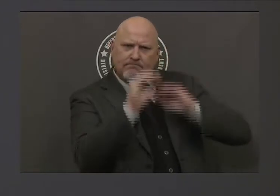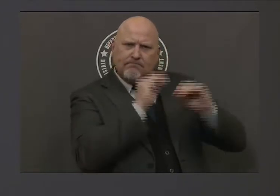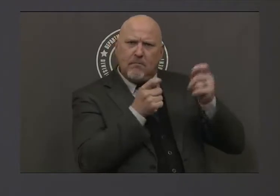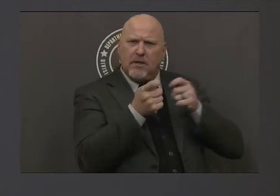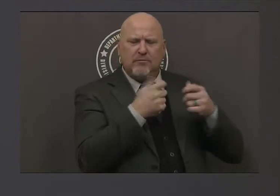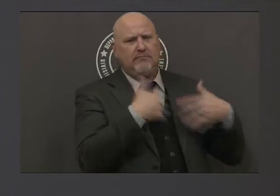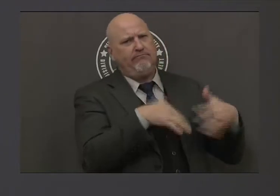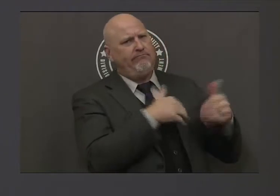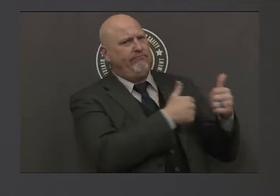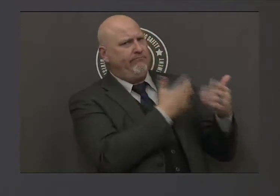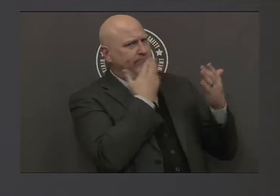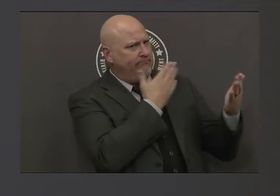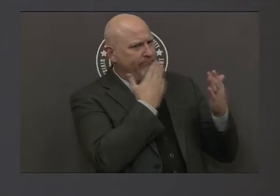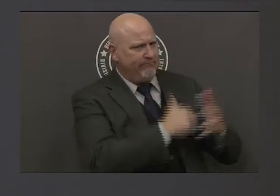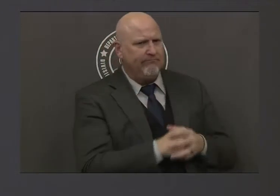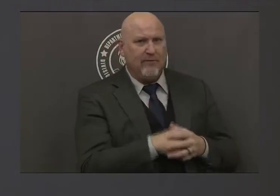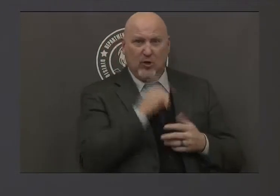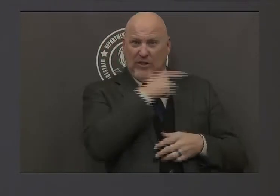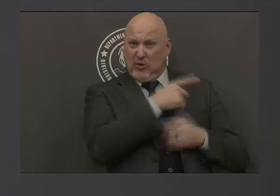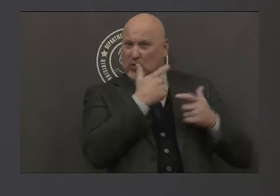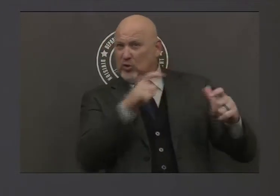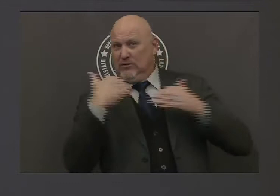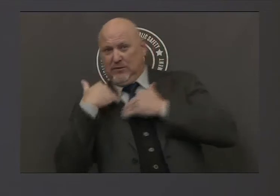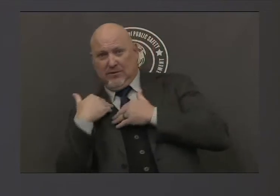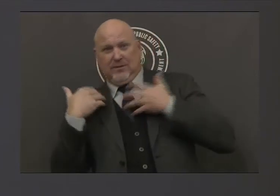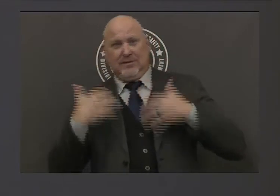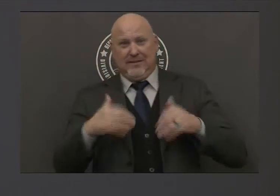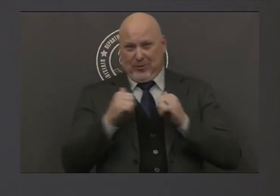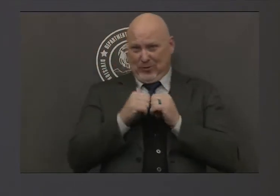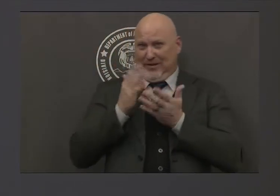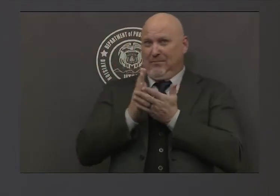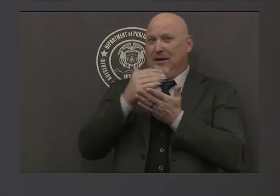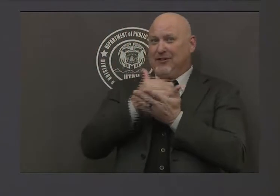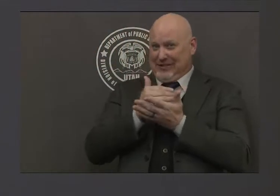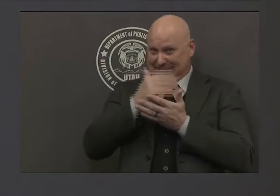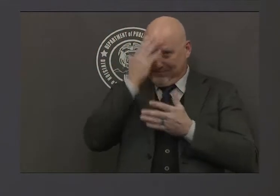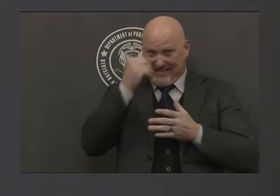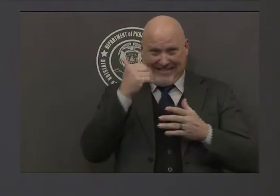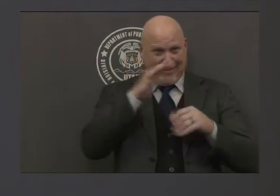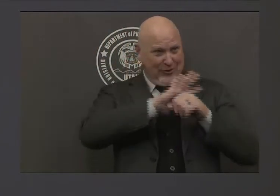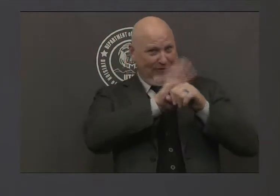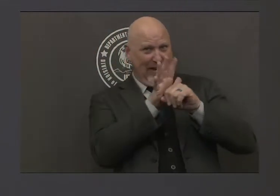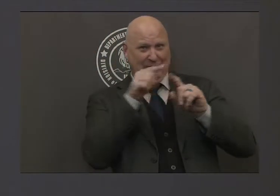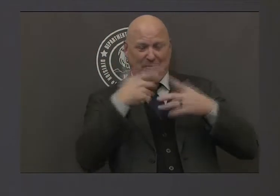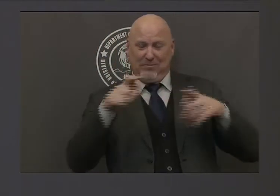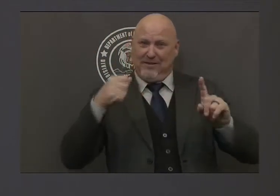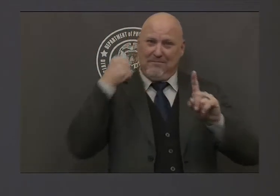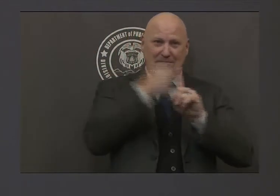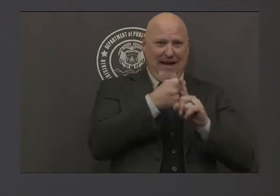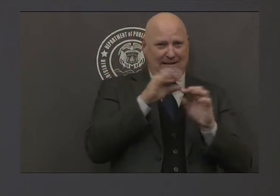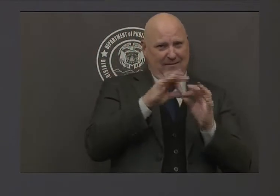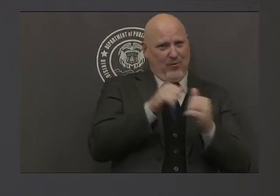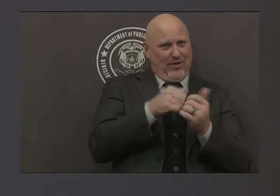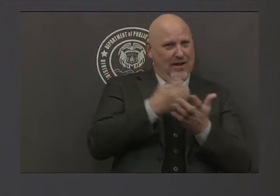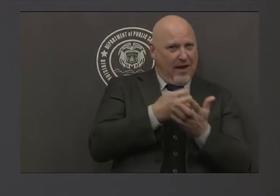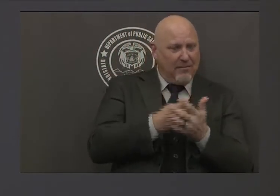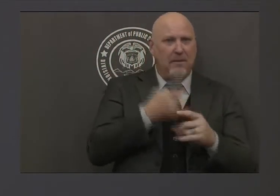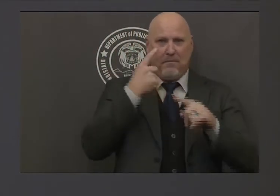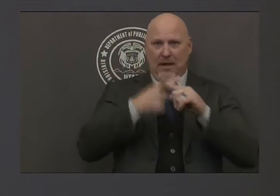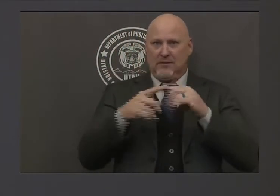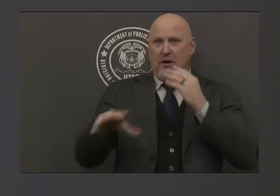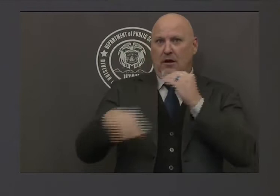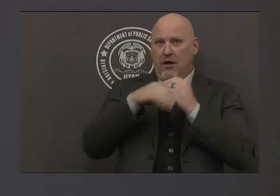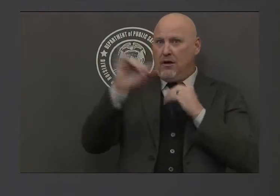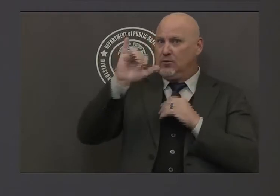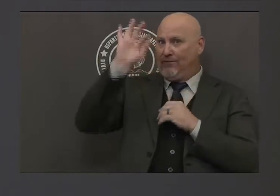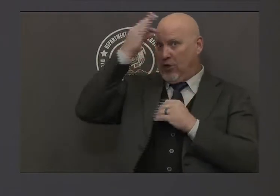challenge with our budget of $20 billion and how it's spent, and working with the legislature and with the executive branch. So we appreciate, Phil, your good